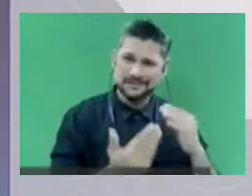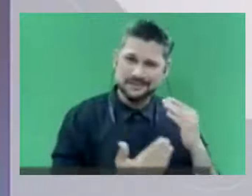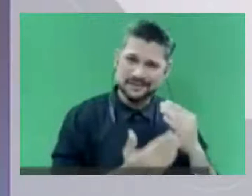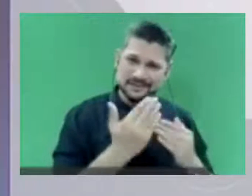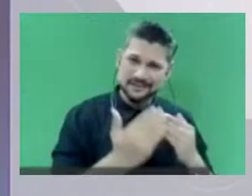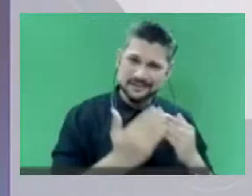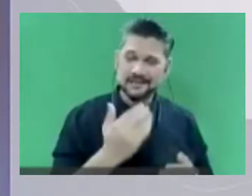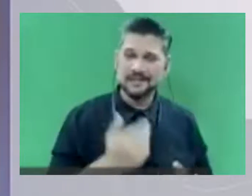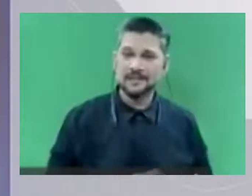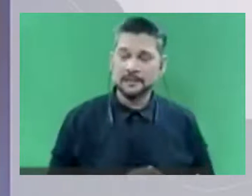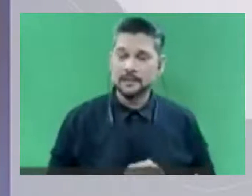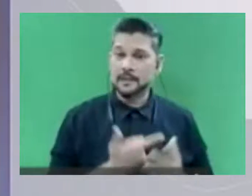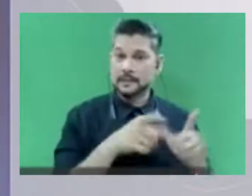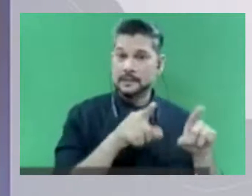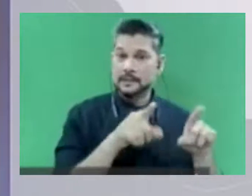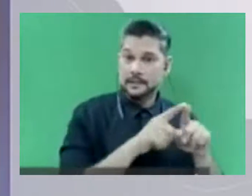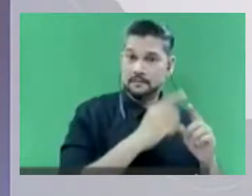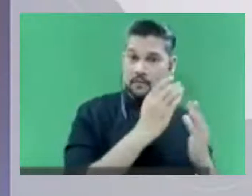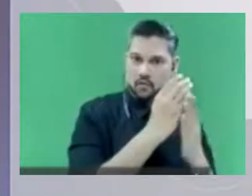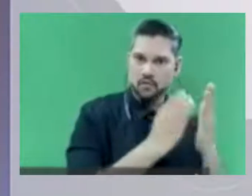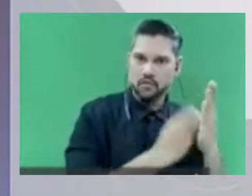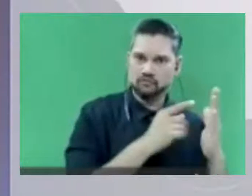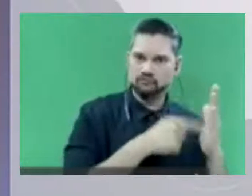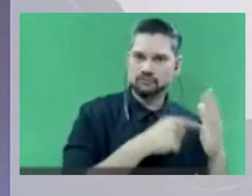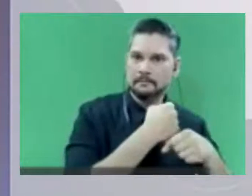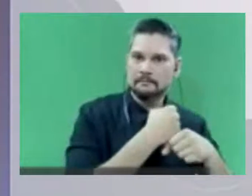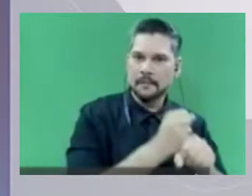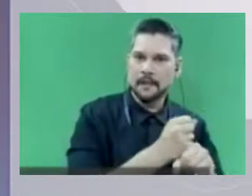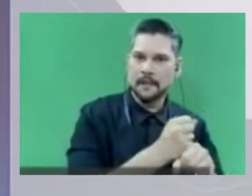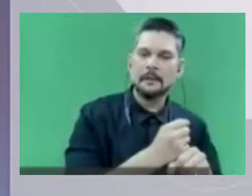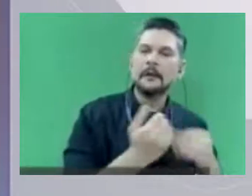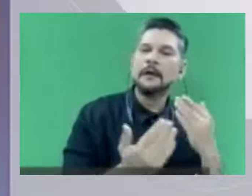course which is easily navigable and